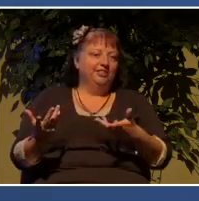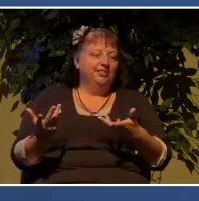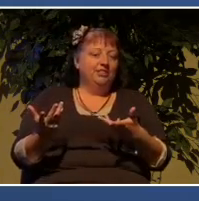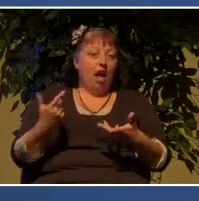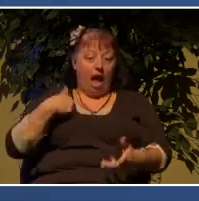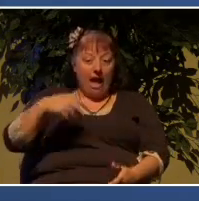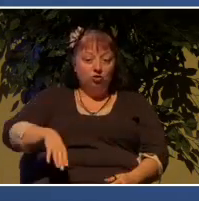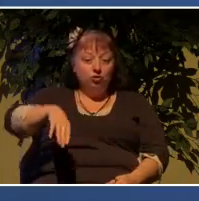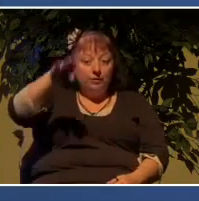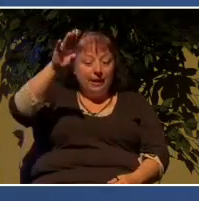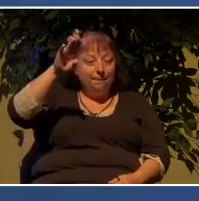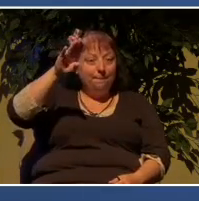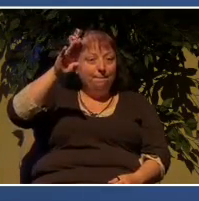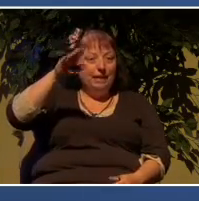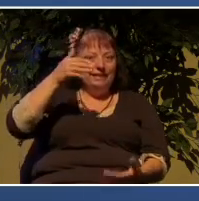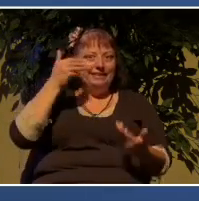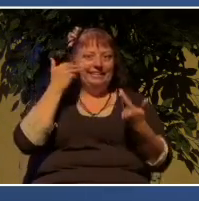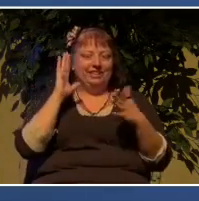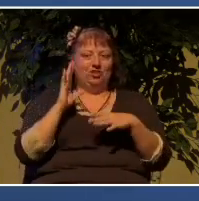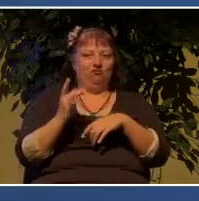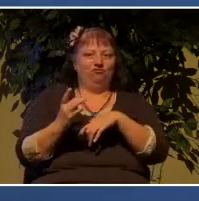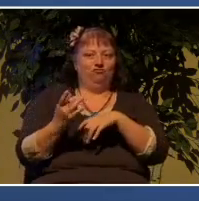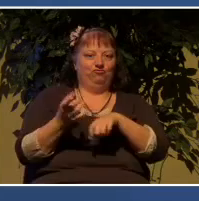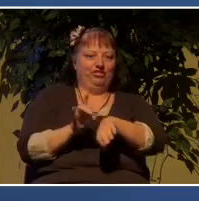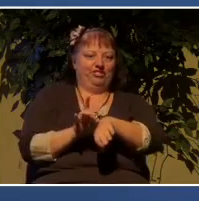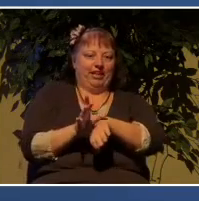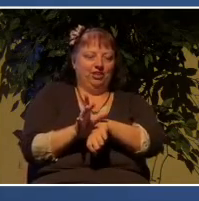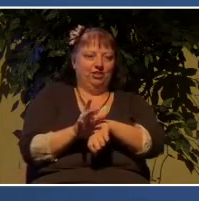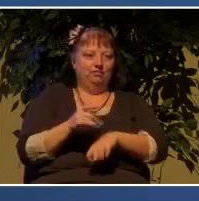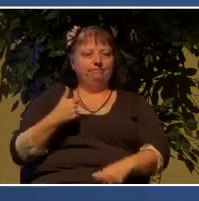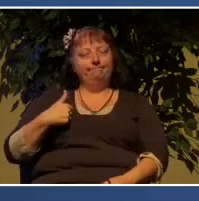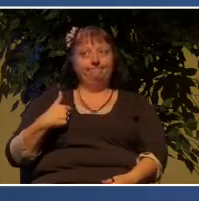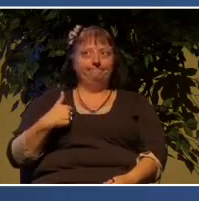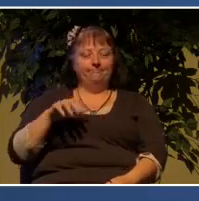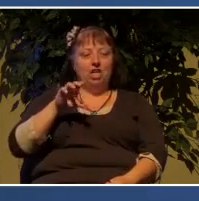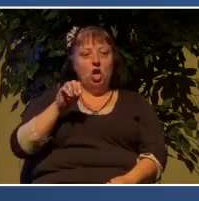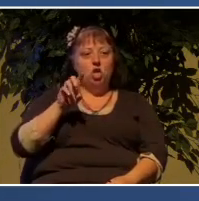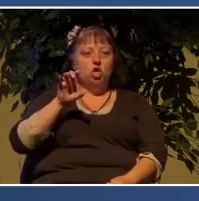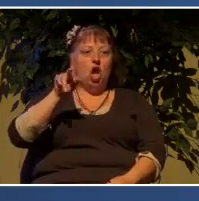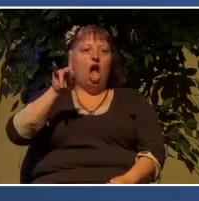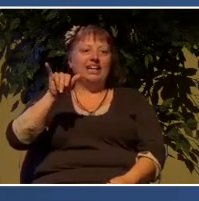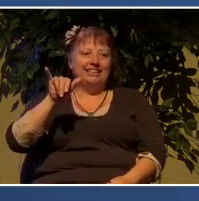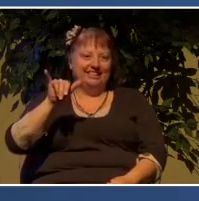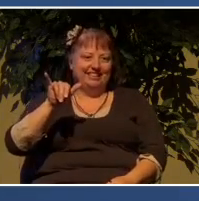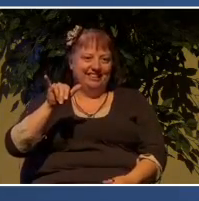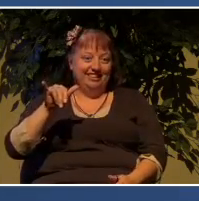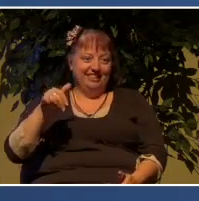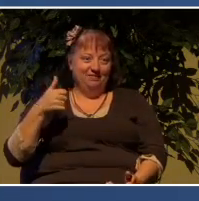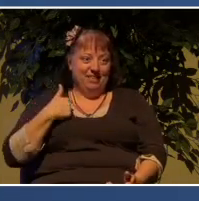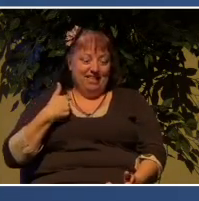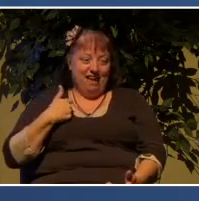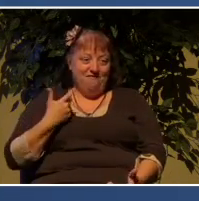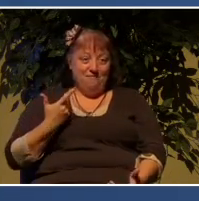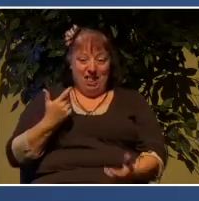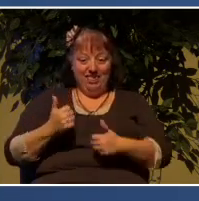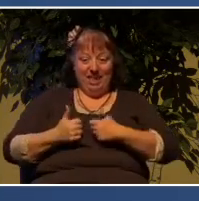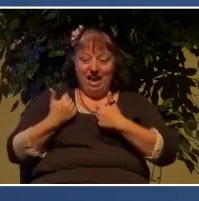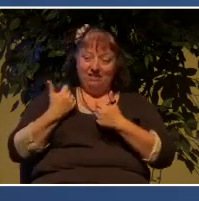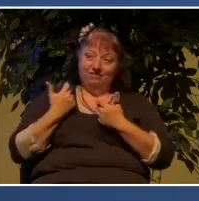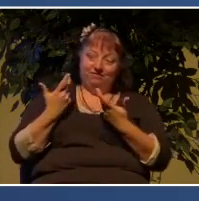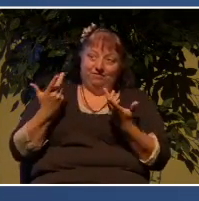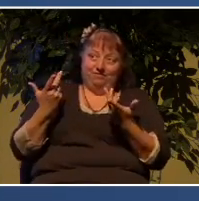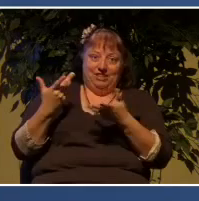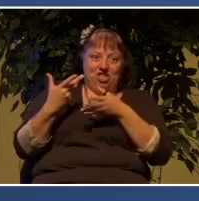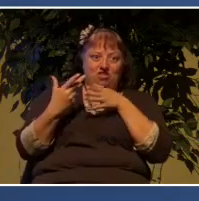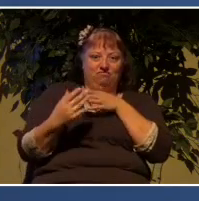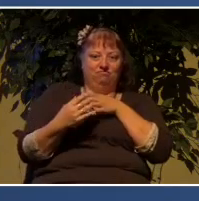rejection was. I was a cocky little kid, I think. But life had sort of always gone my way. And I got